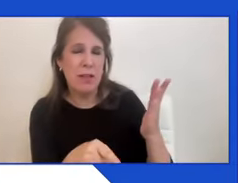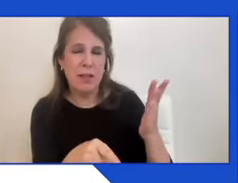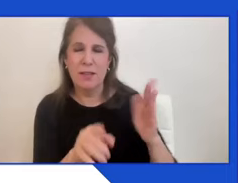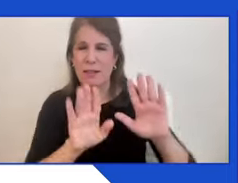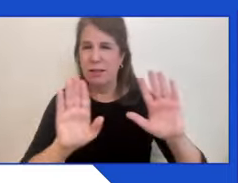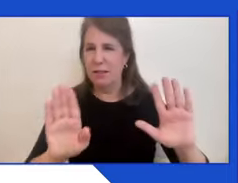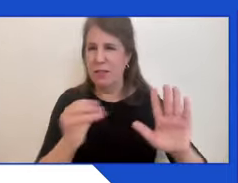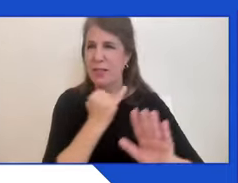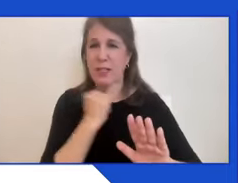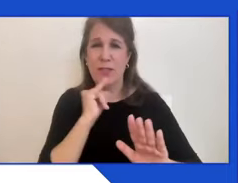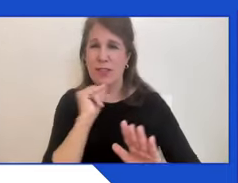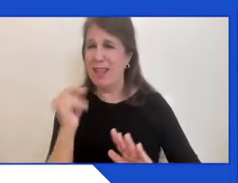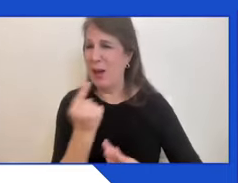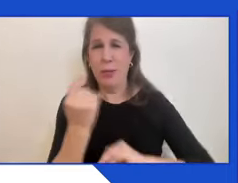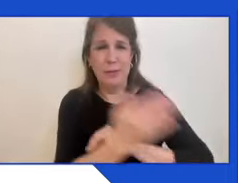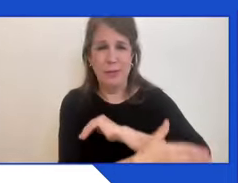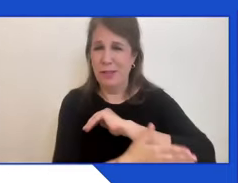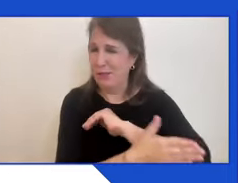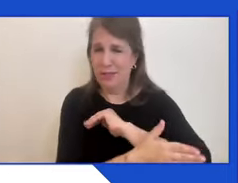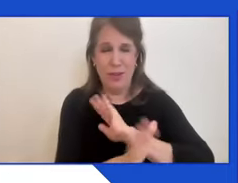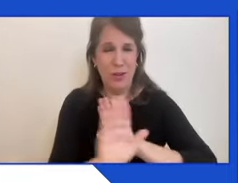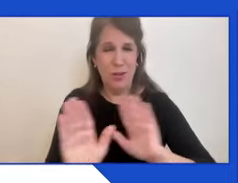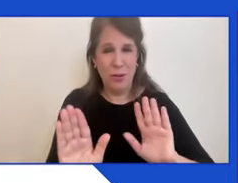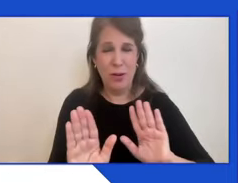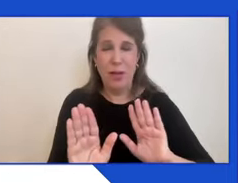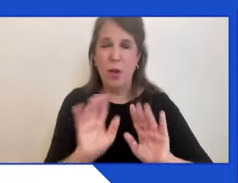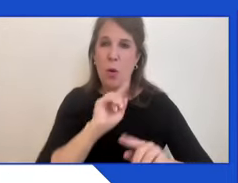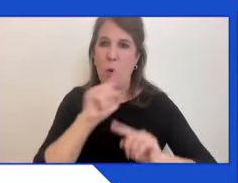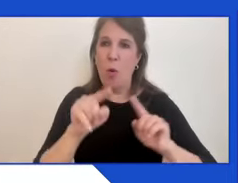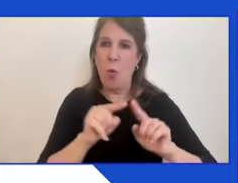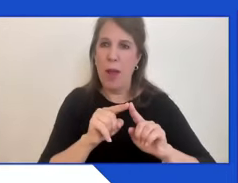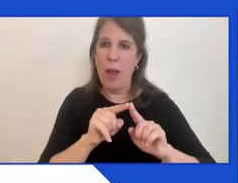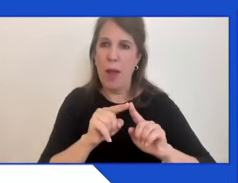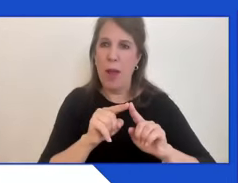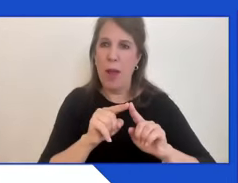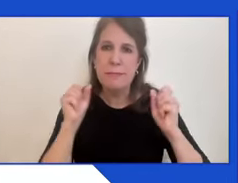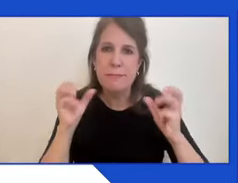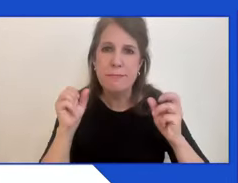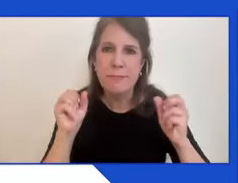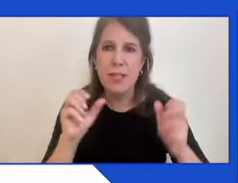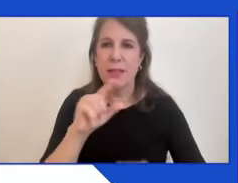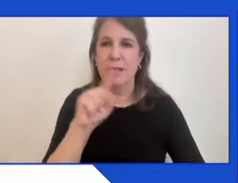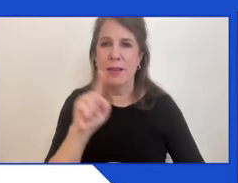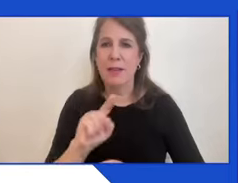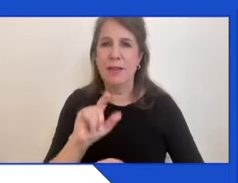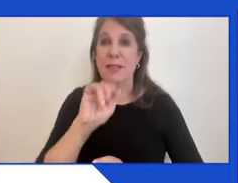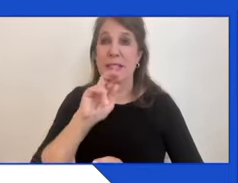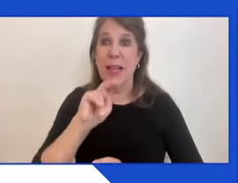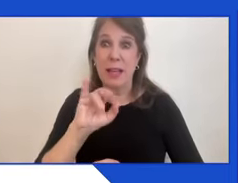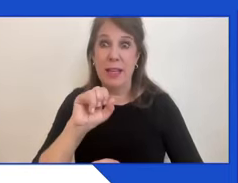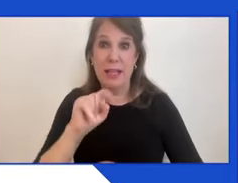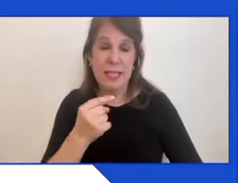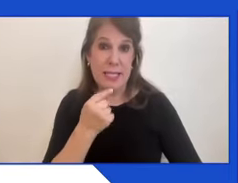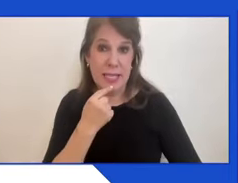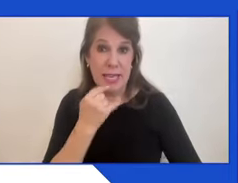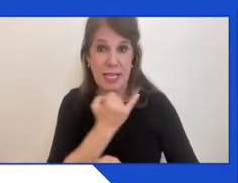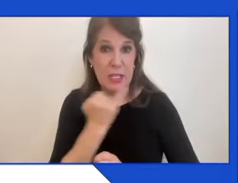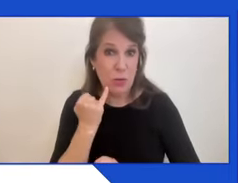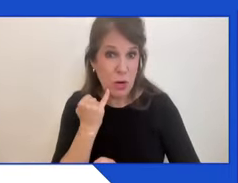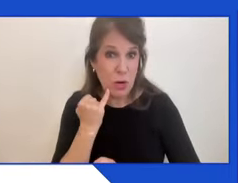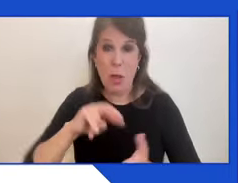merely a state. When millions of Zionists mention Israel, they don't just mean the